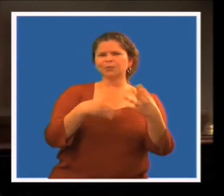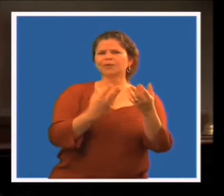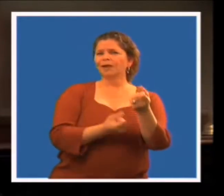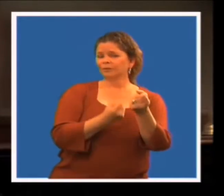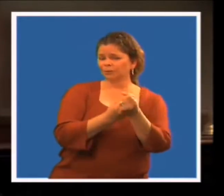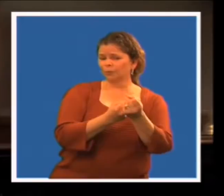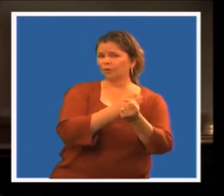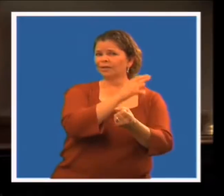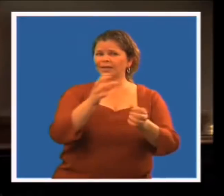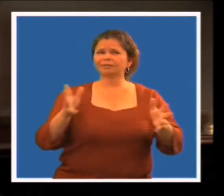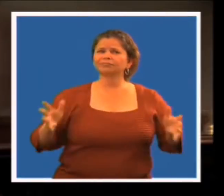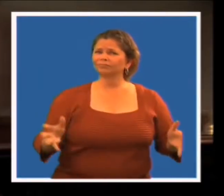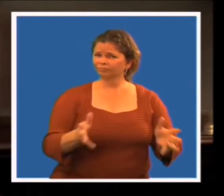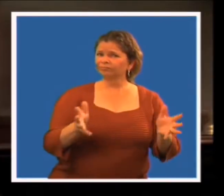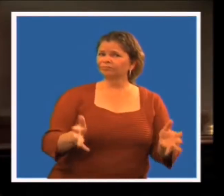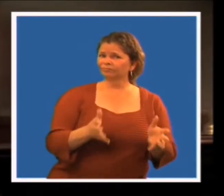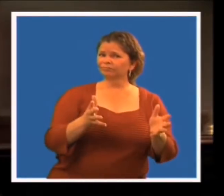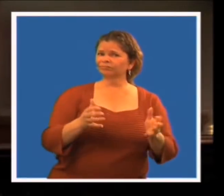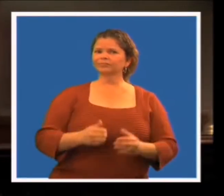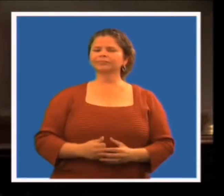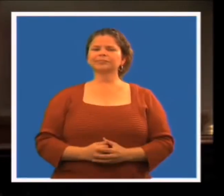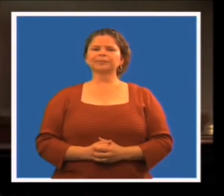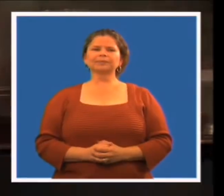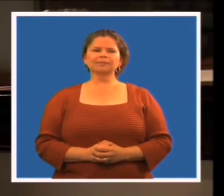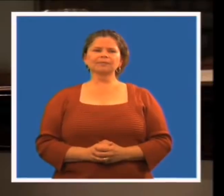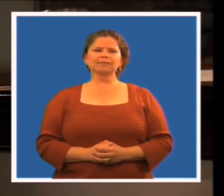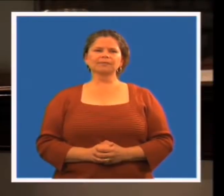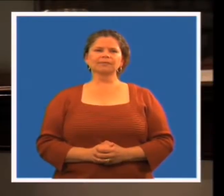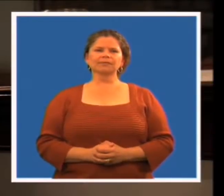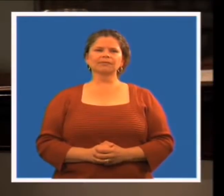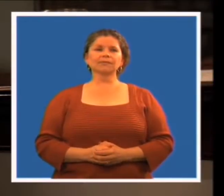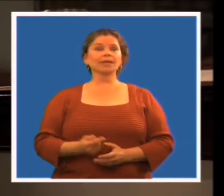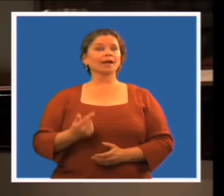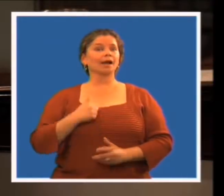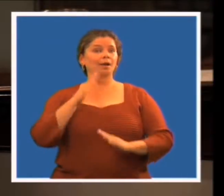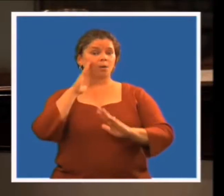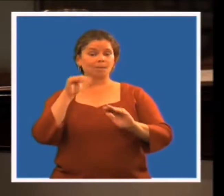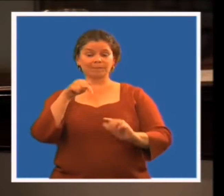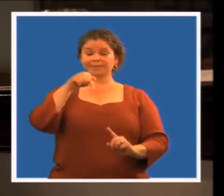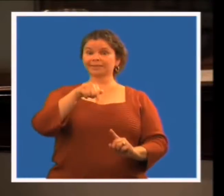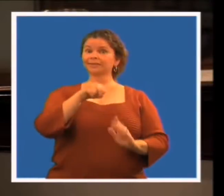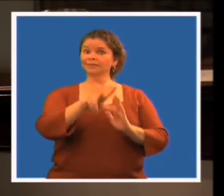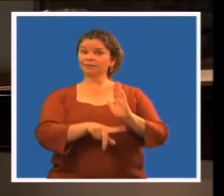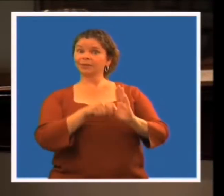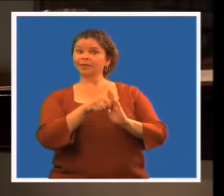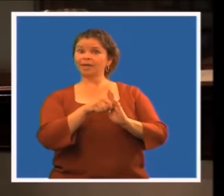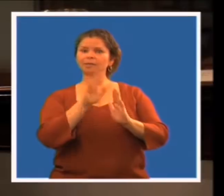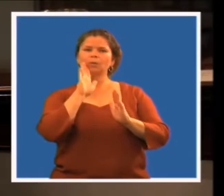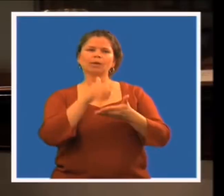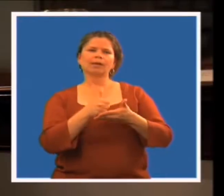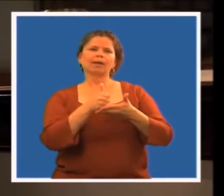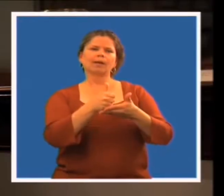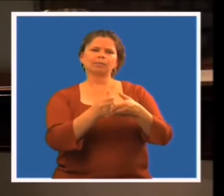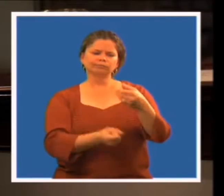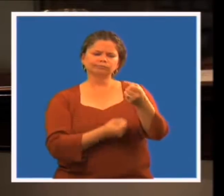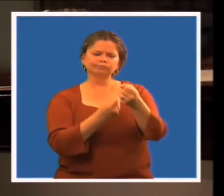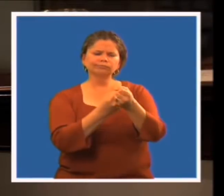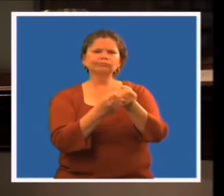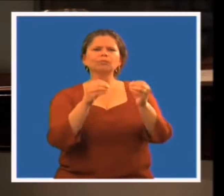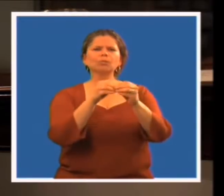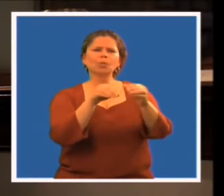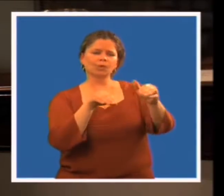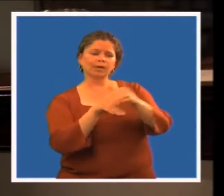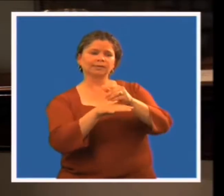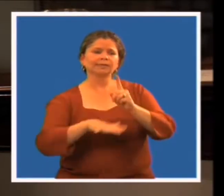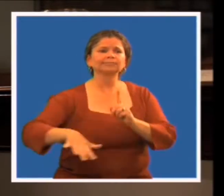approach to accessibility all the more important. I hope this video will reinforce the meaningful ways in